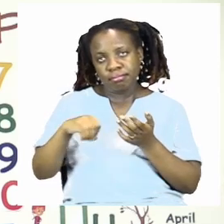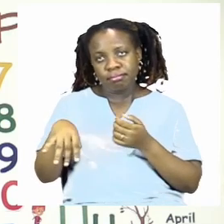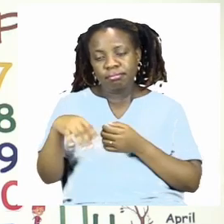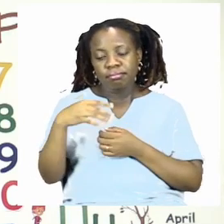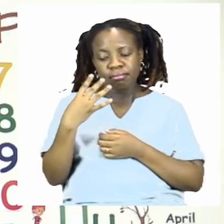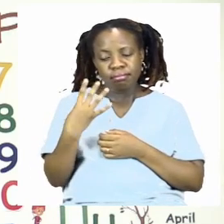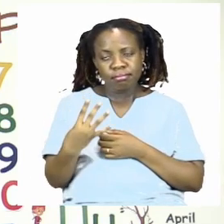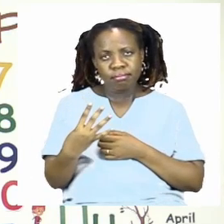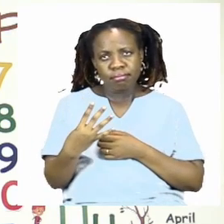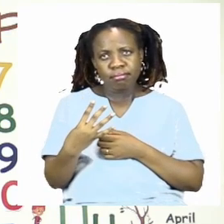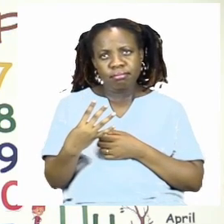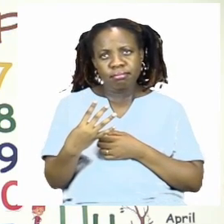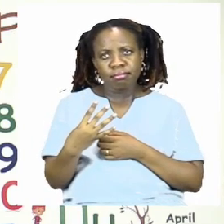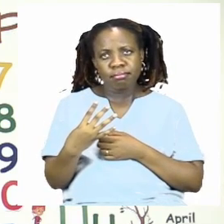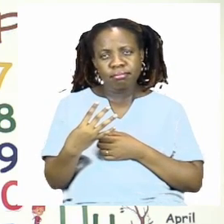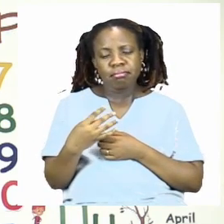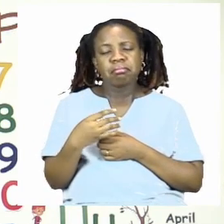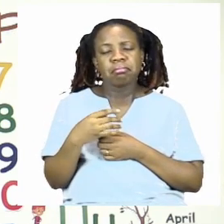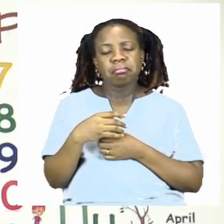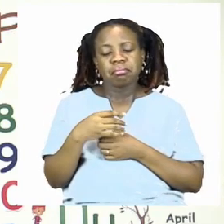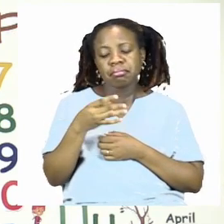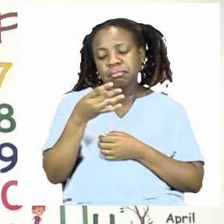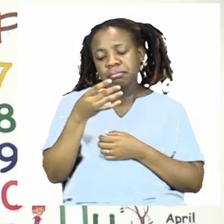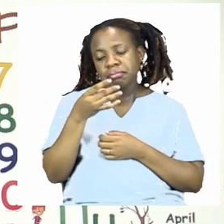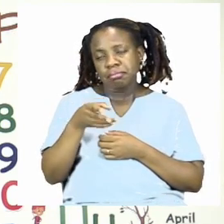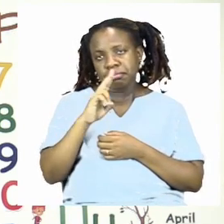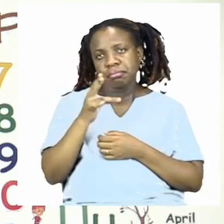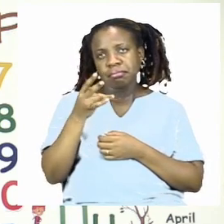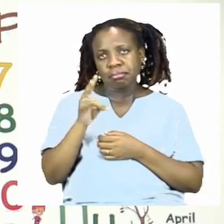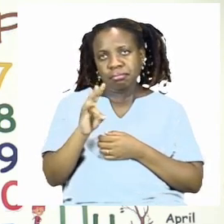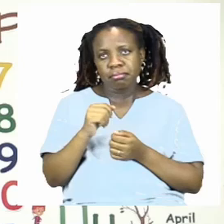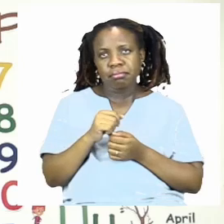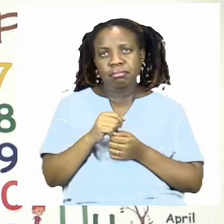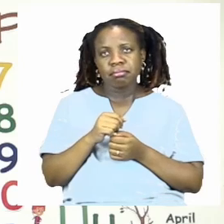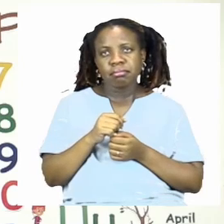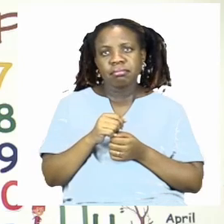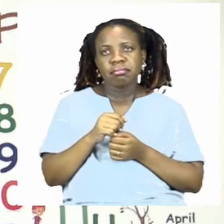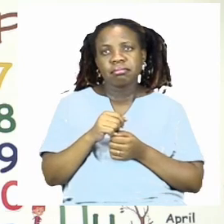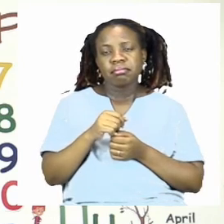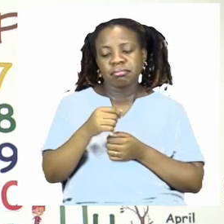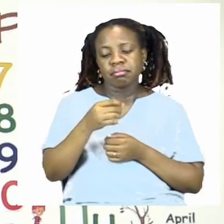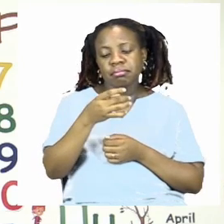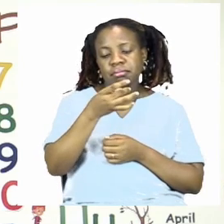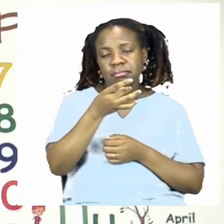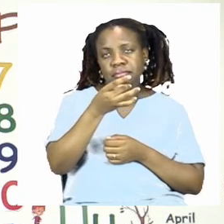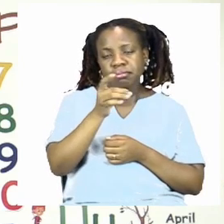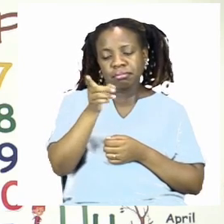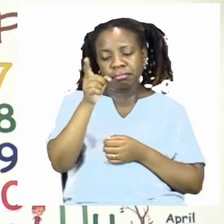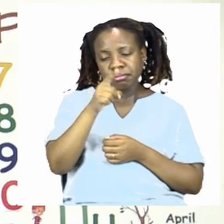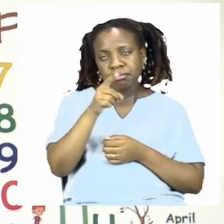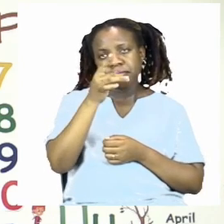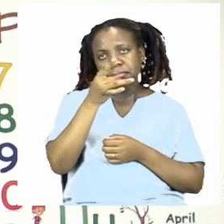and that equals to 7. And then we say 8 minus 5 is equal to